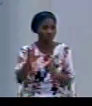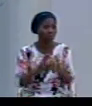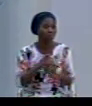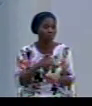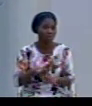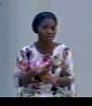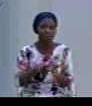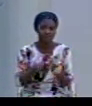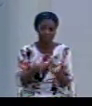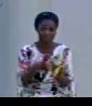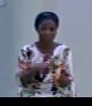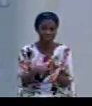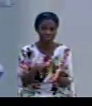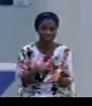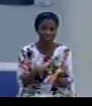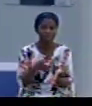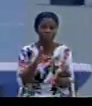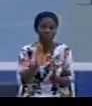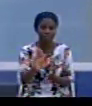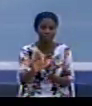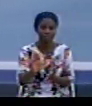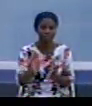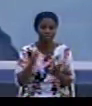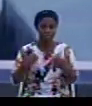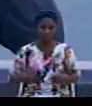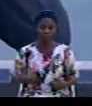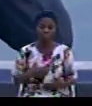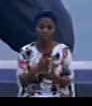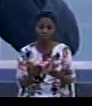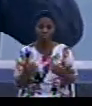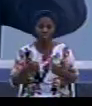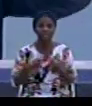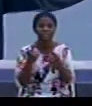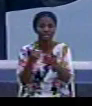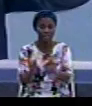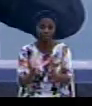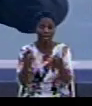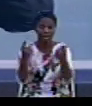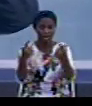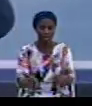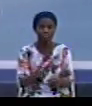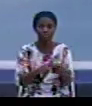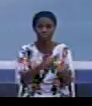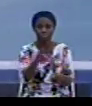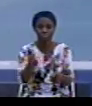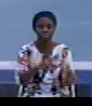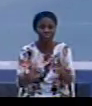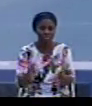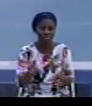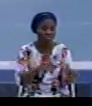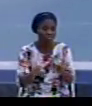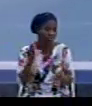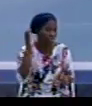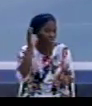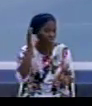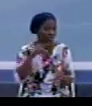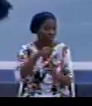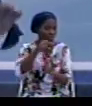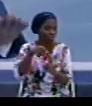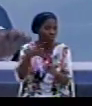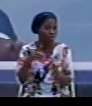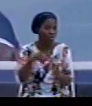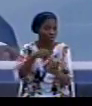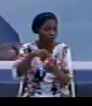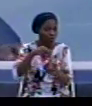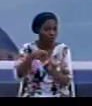body. Something has happened to you. Did you hear when the man of God said, it is